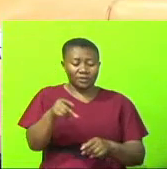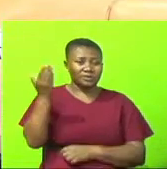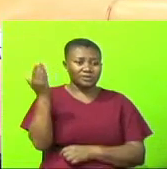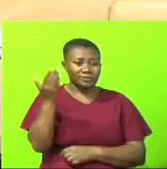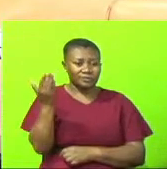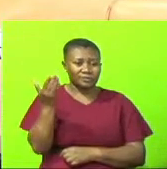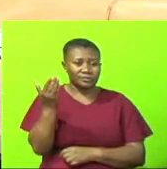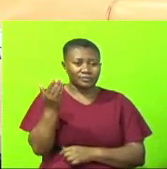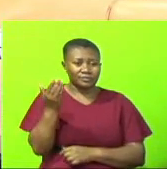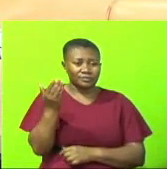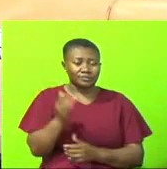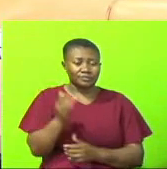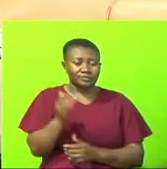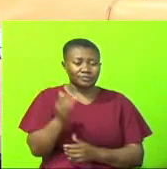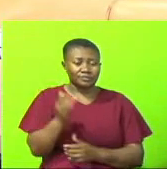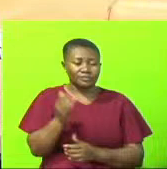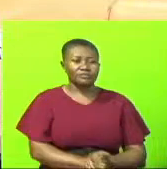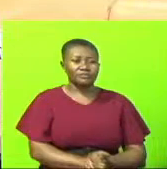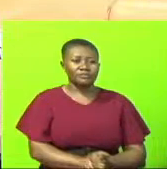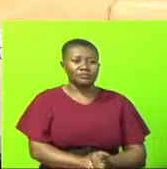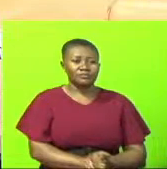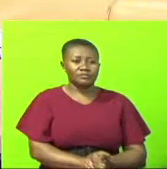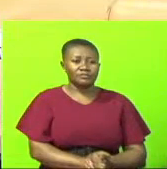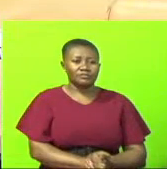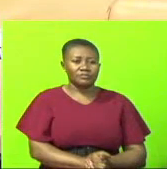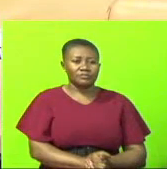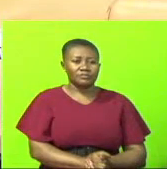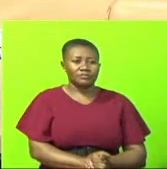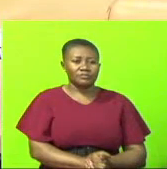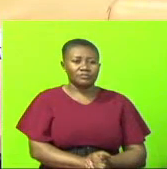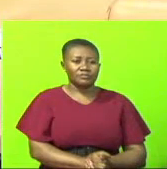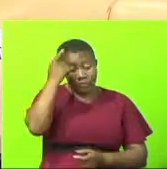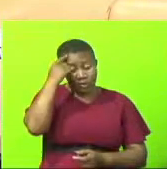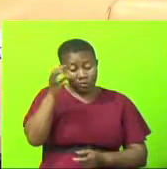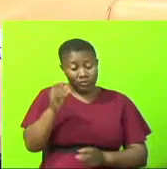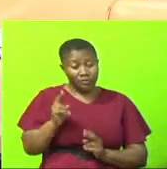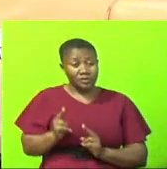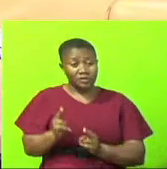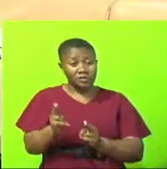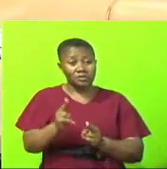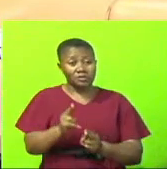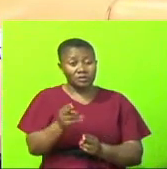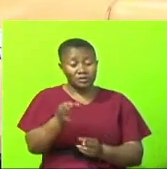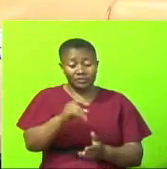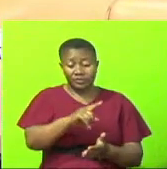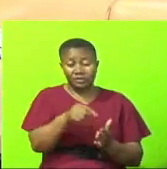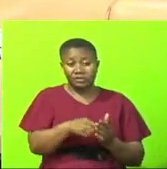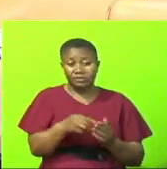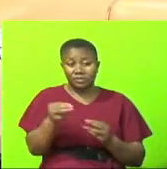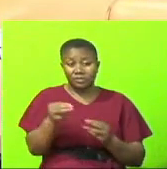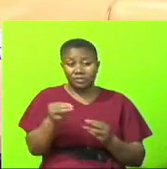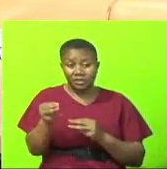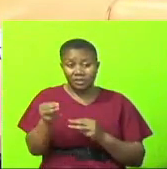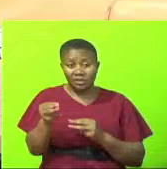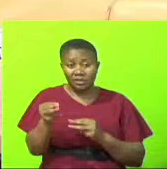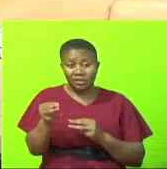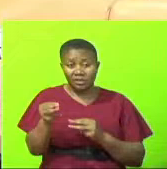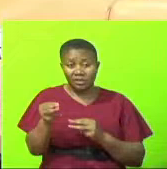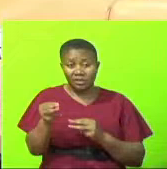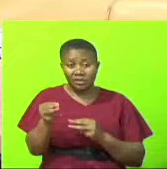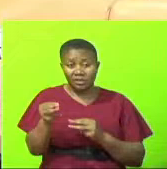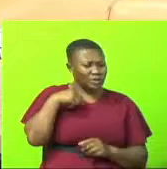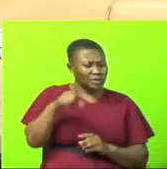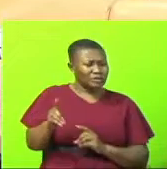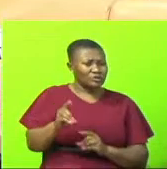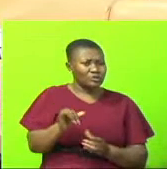to be admitted. But because of the urgency of this matter, I don't think I'll even belabor that point. Order